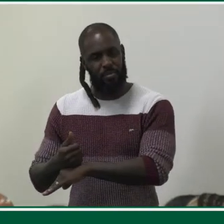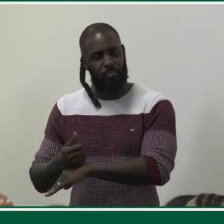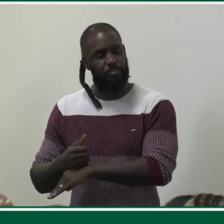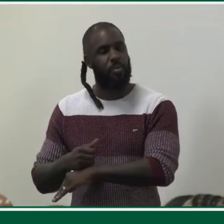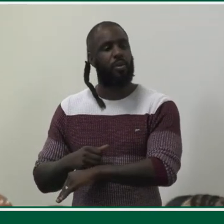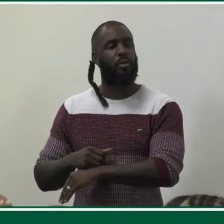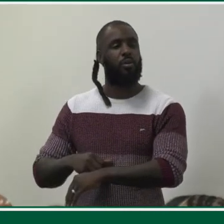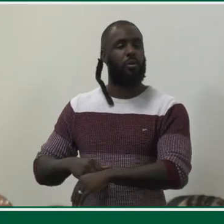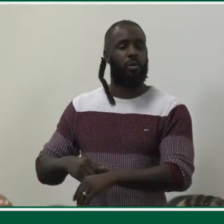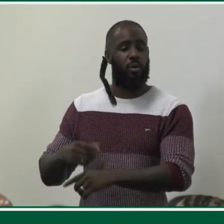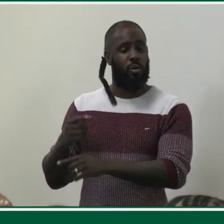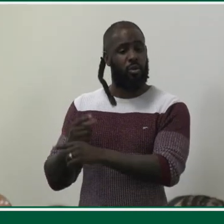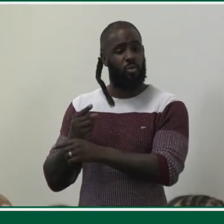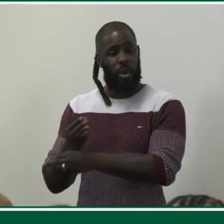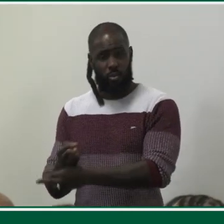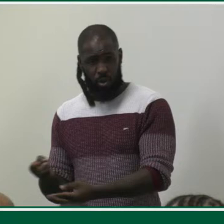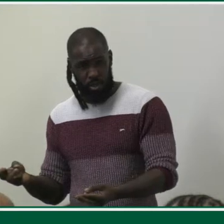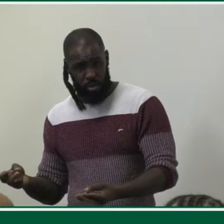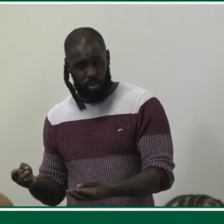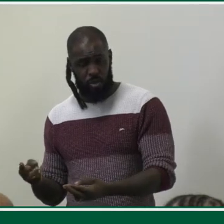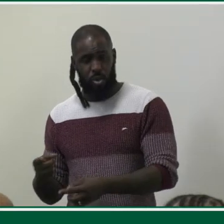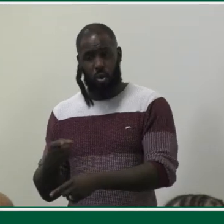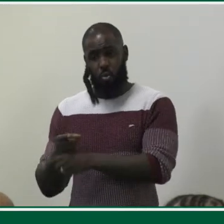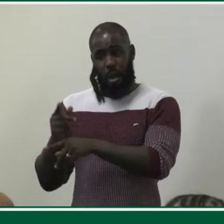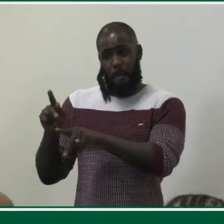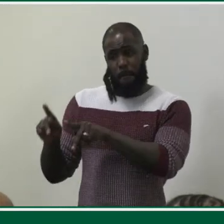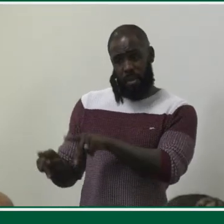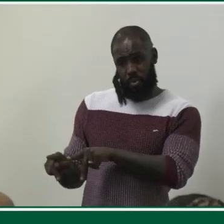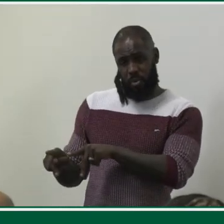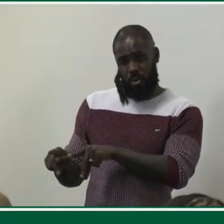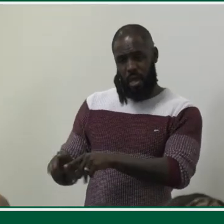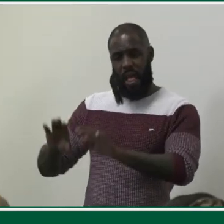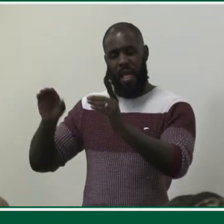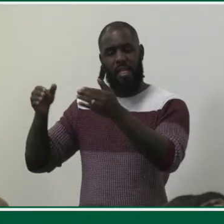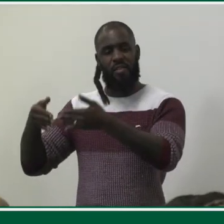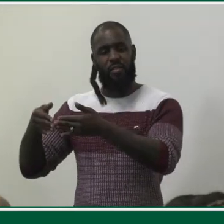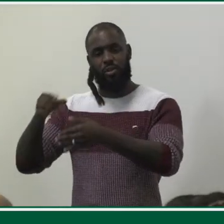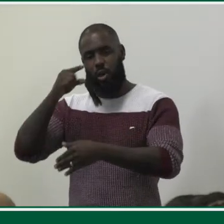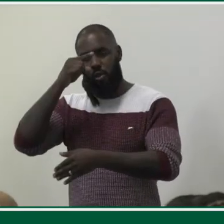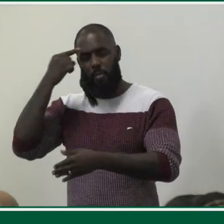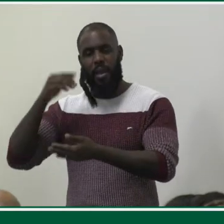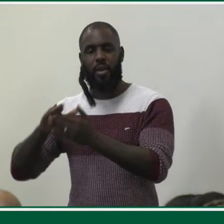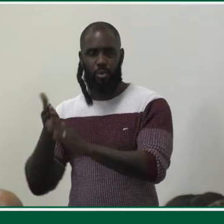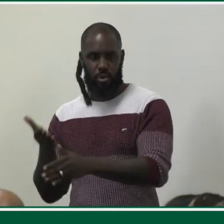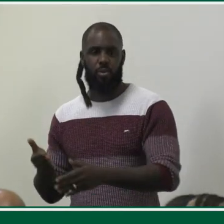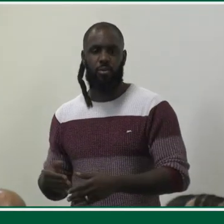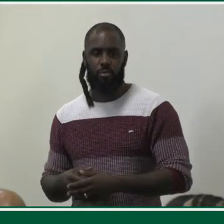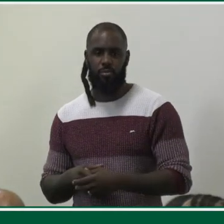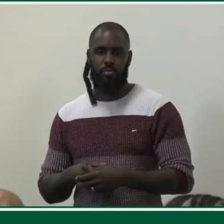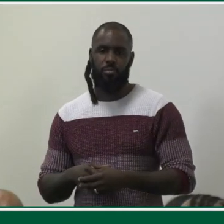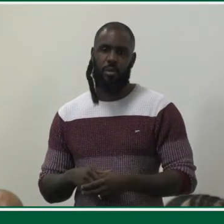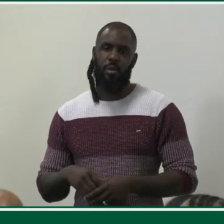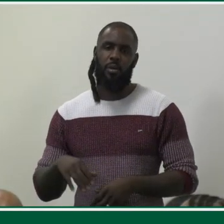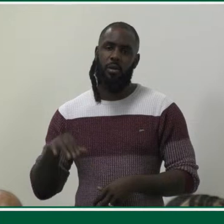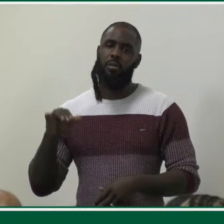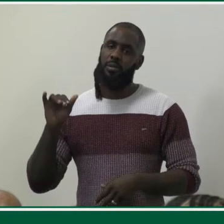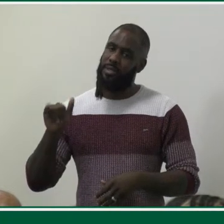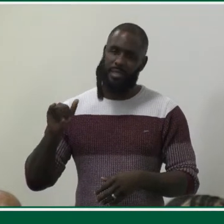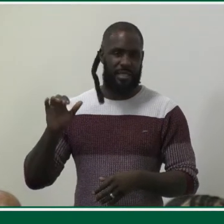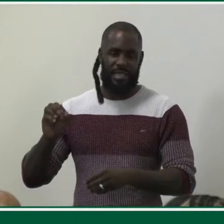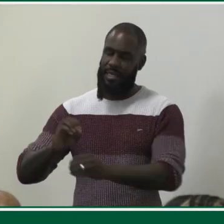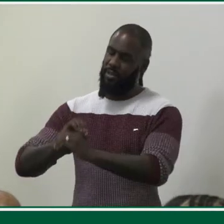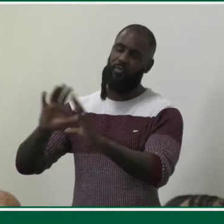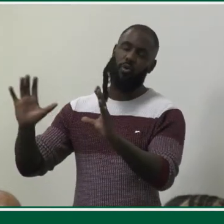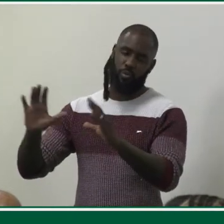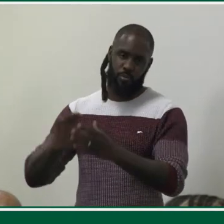intention, the right resources, the right people, and with the focus on the Black community. So that's what I would say, that is the vision.